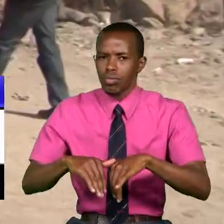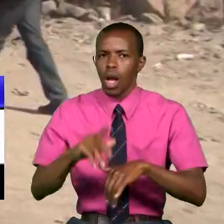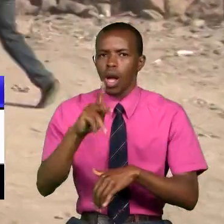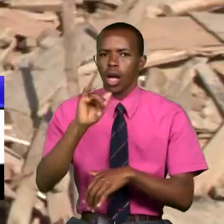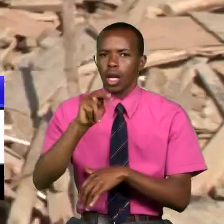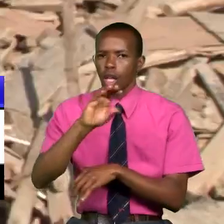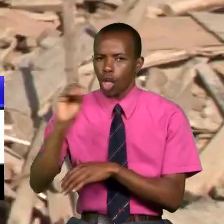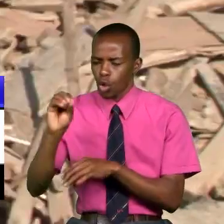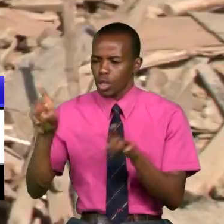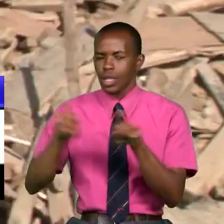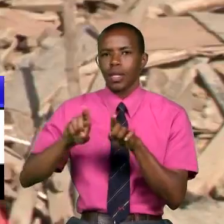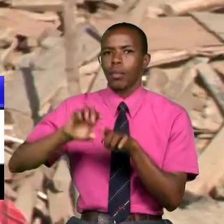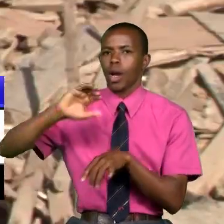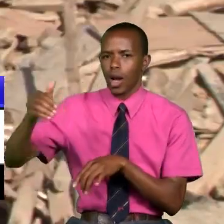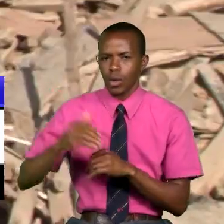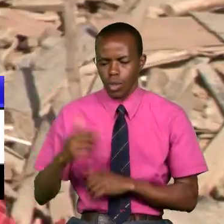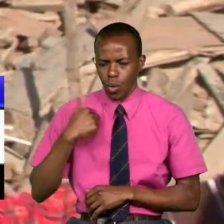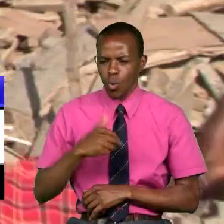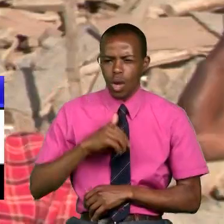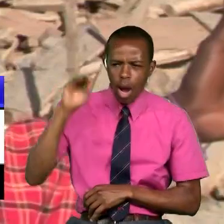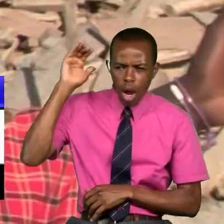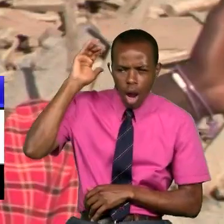in the same county.